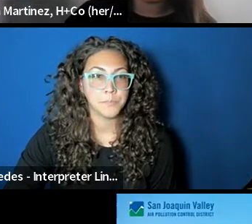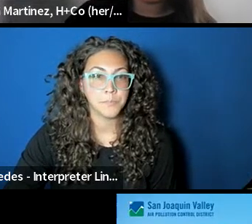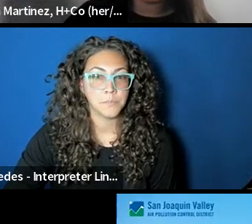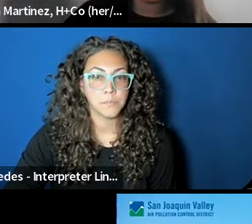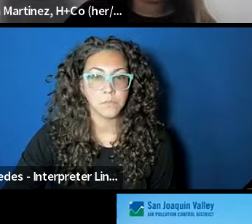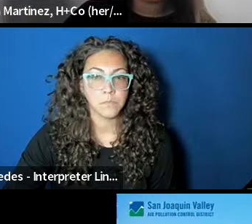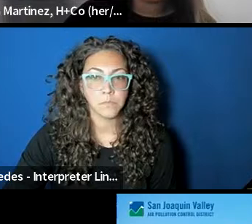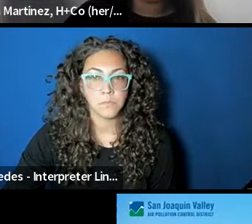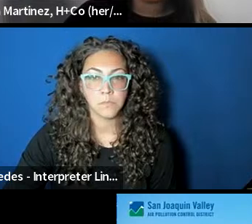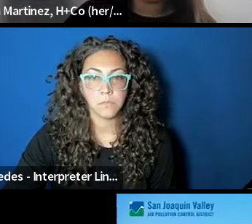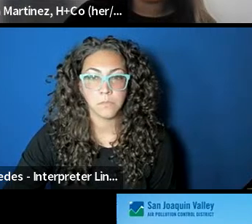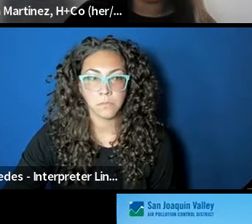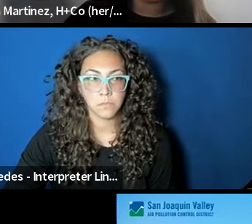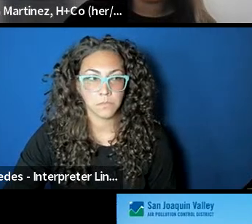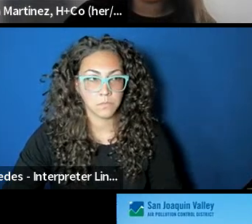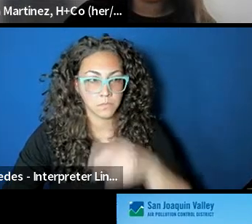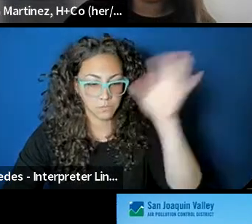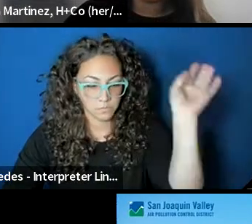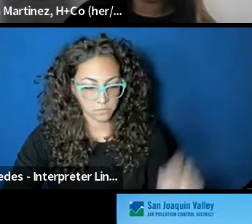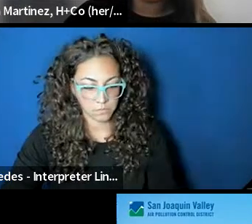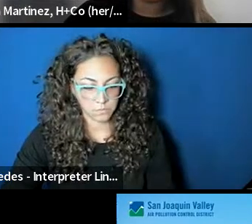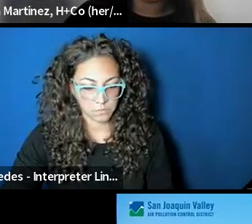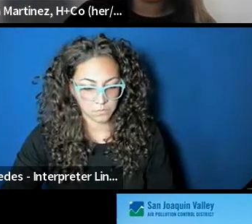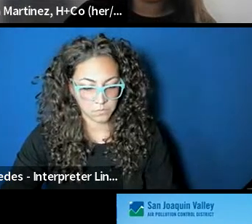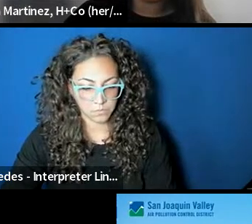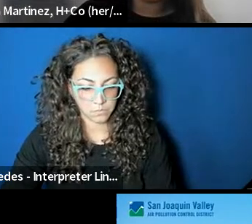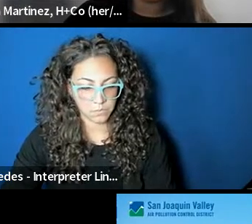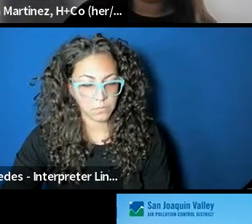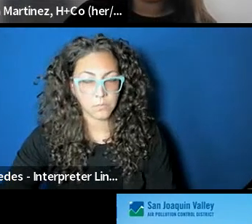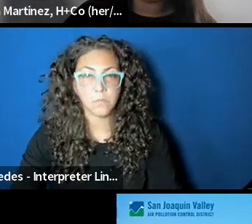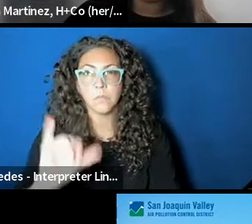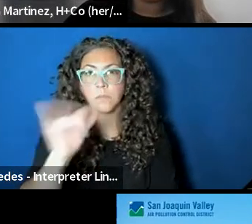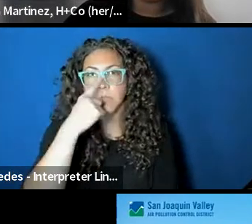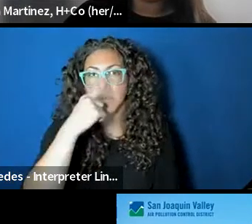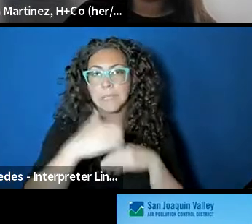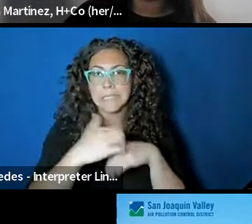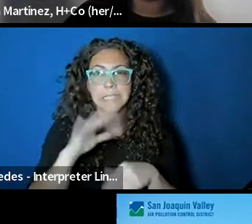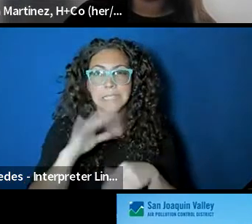Also, can I get the document again that we discussed yesterday?